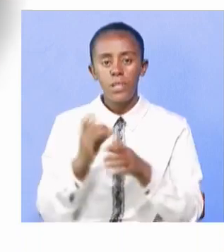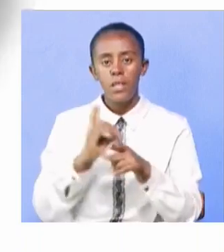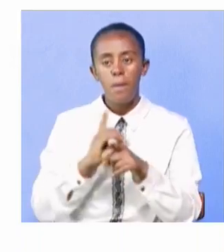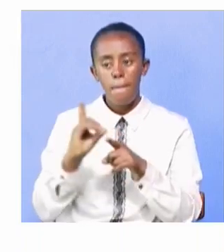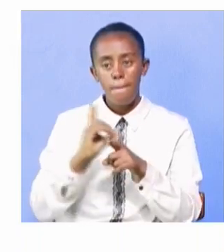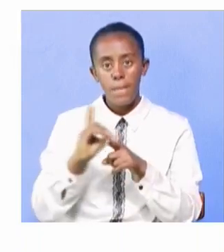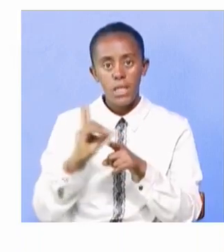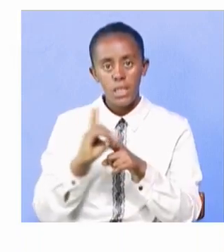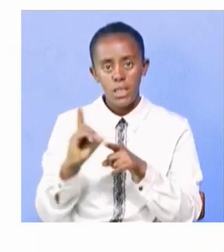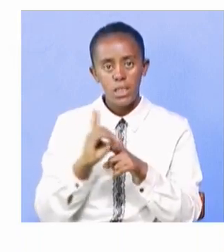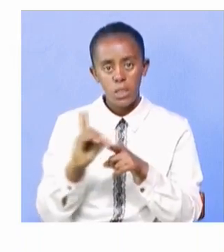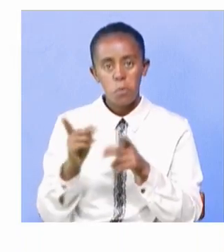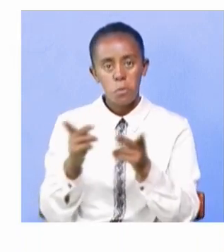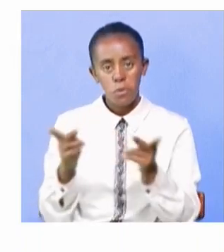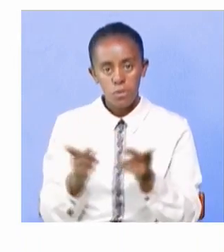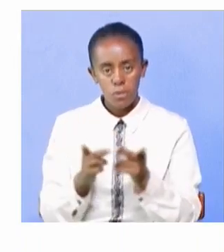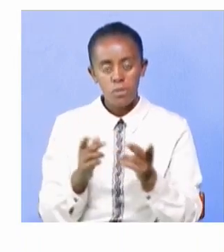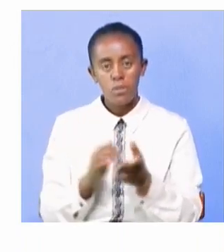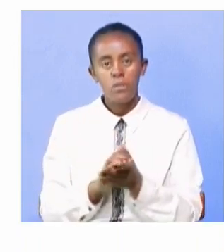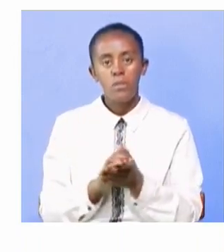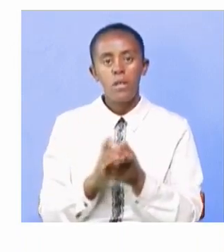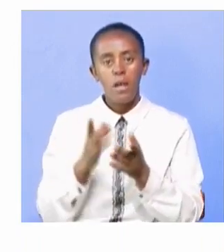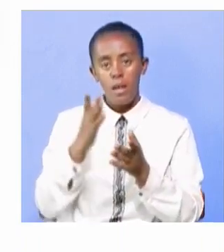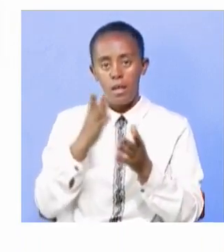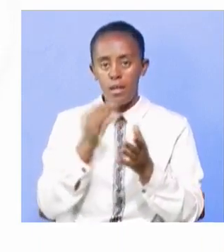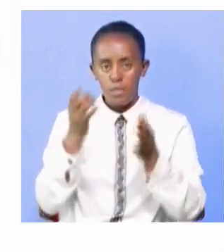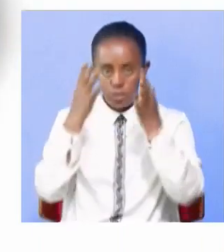fearing, and determine.